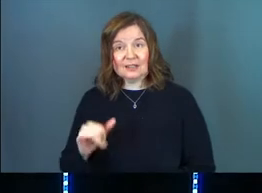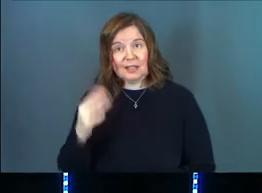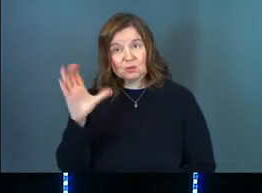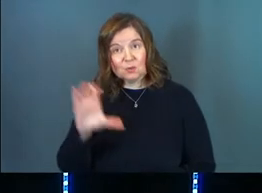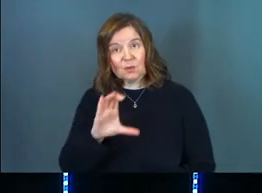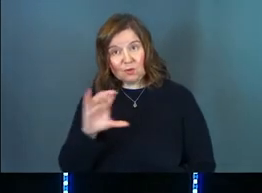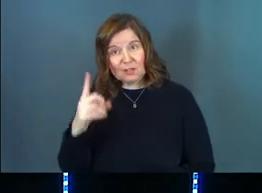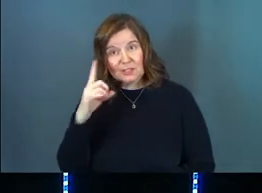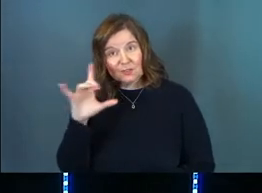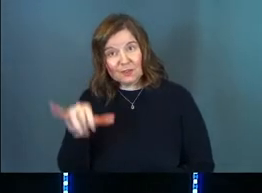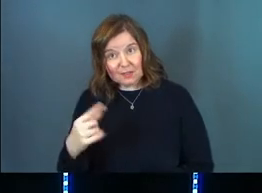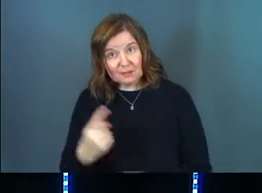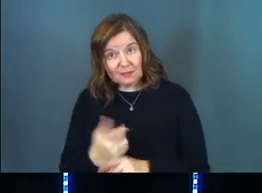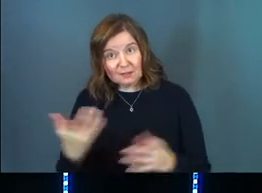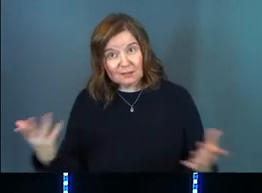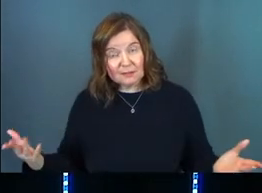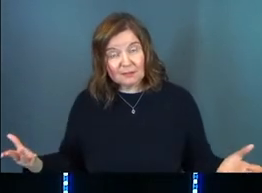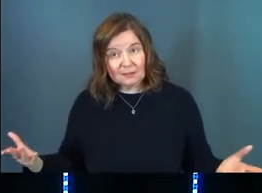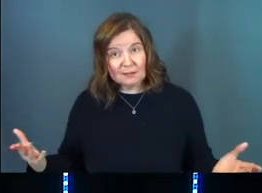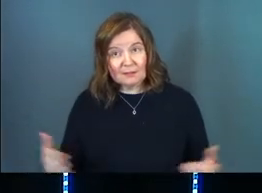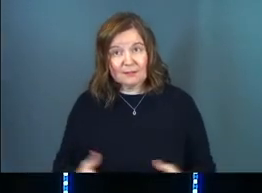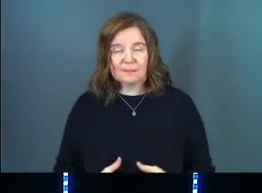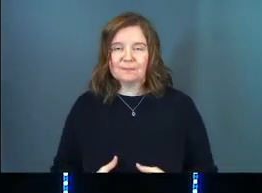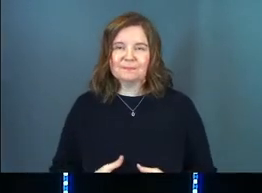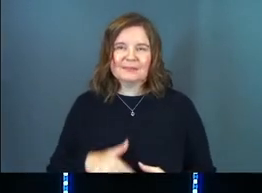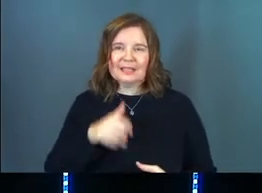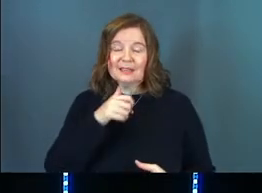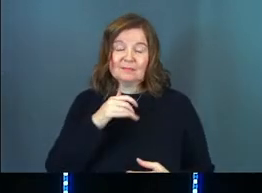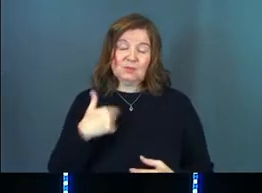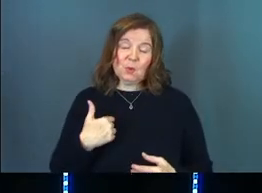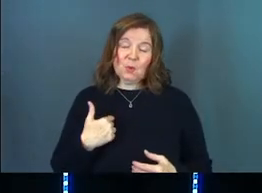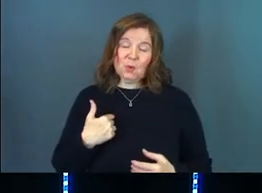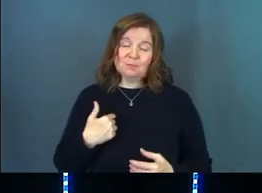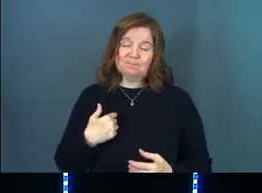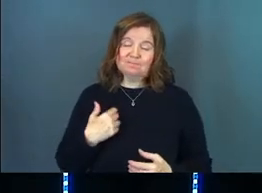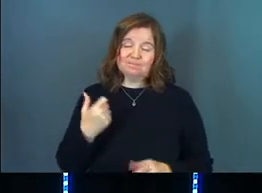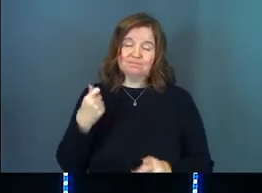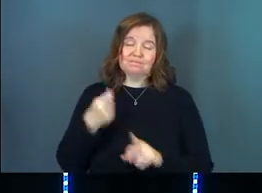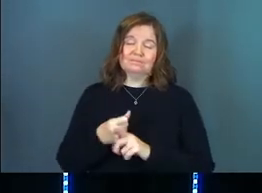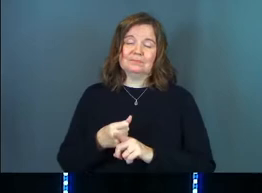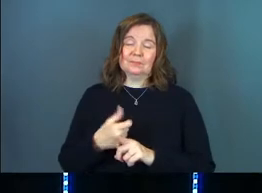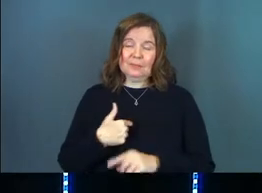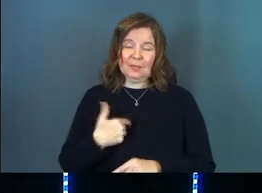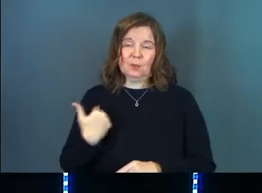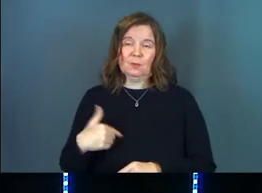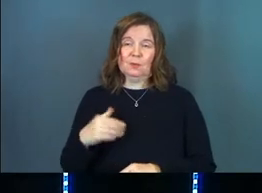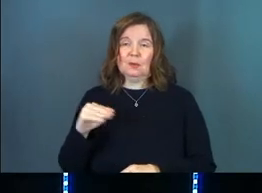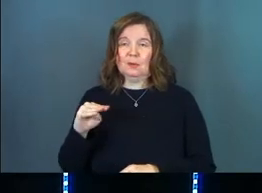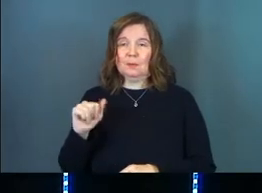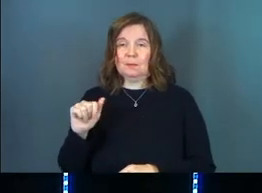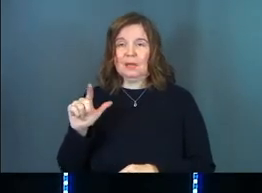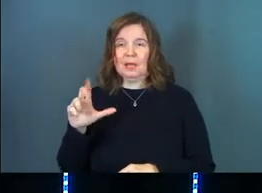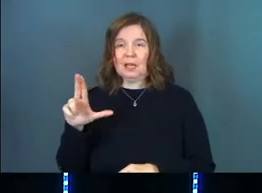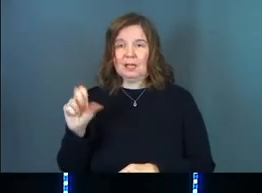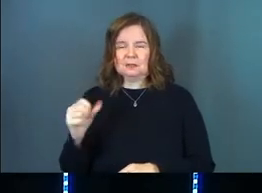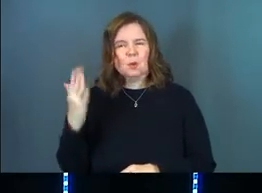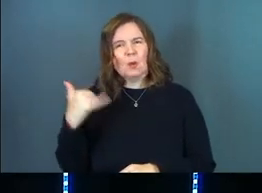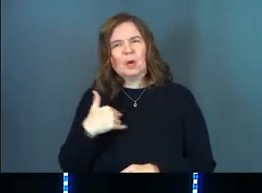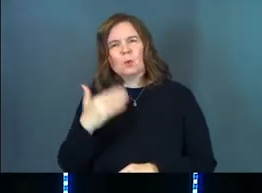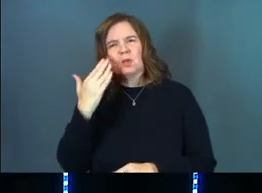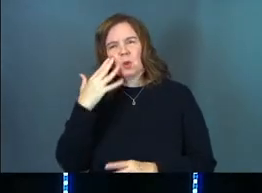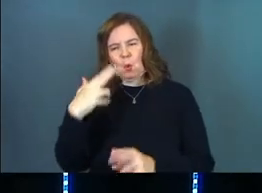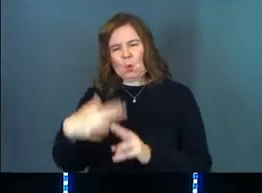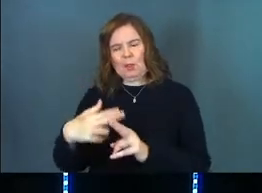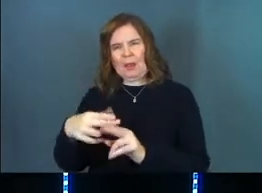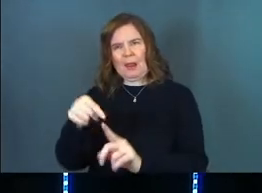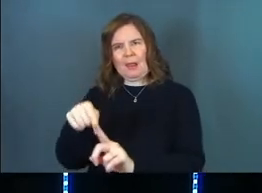that what the cross is? So that's not lost on me. Malchus. Why do we even know the